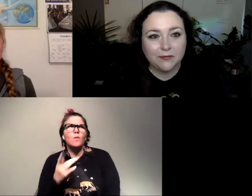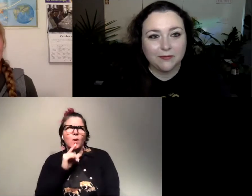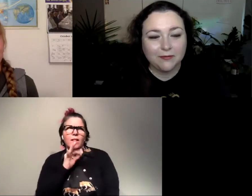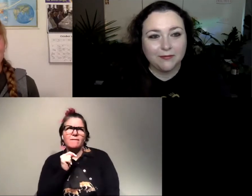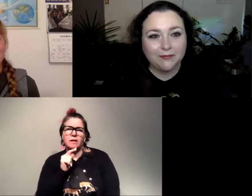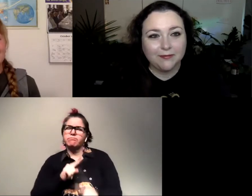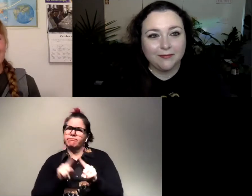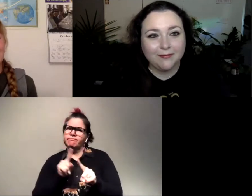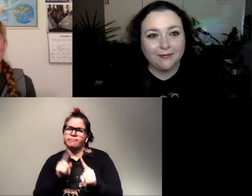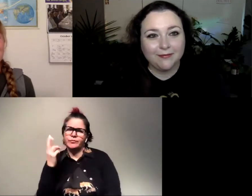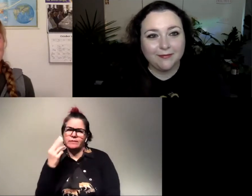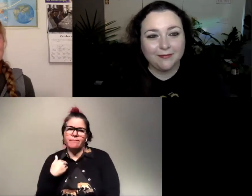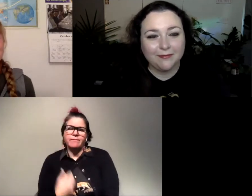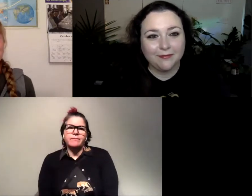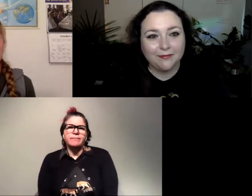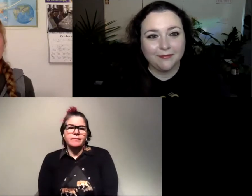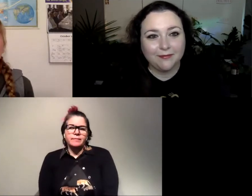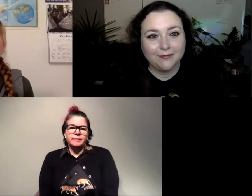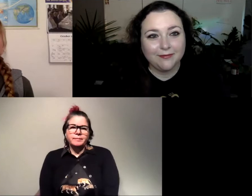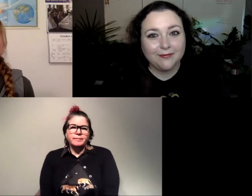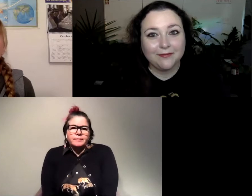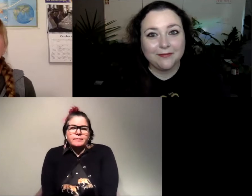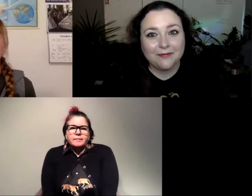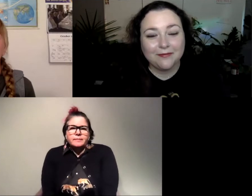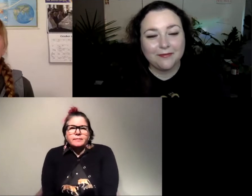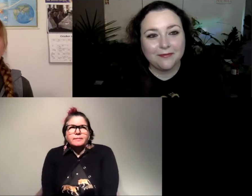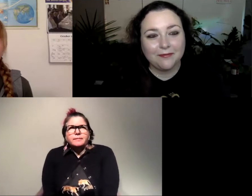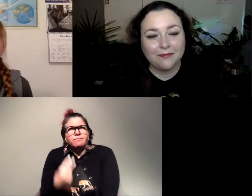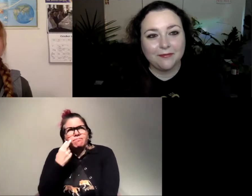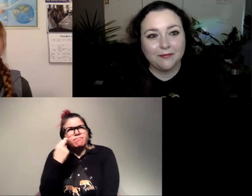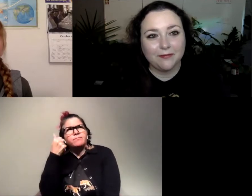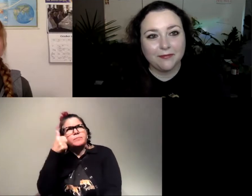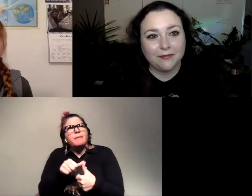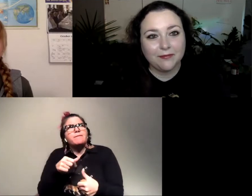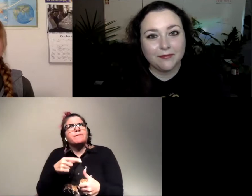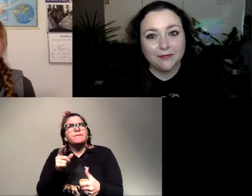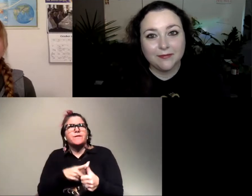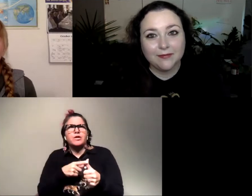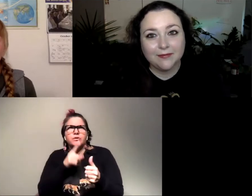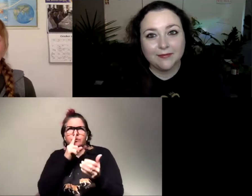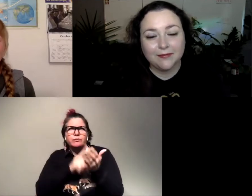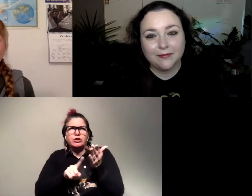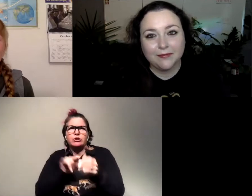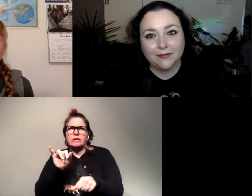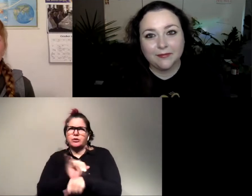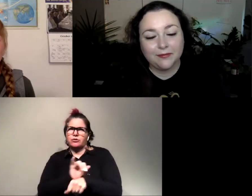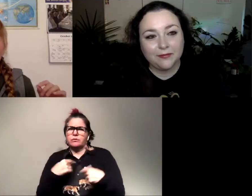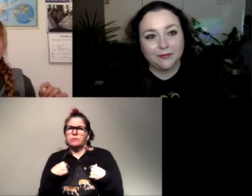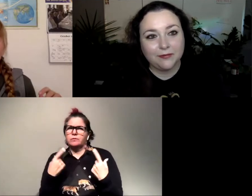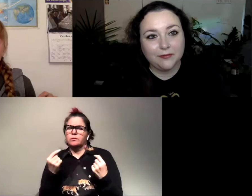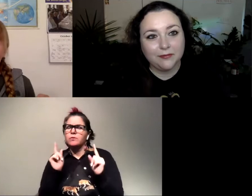reasons. I remember the first research internship I did. We would go out and we